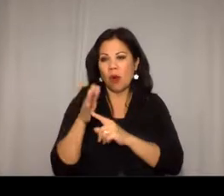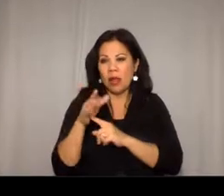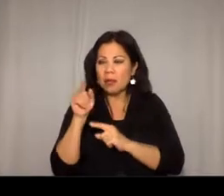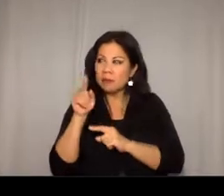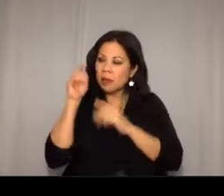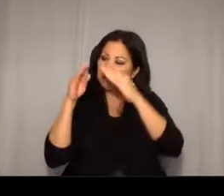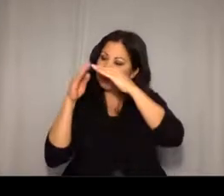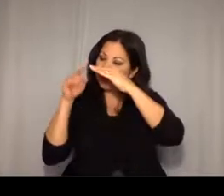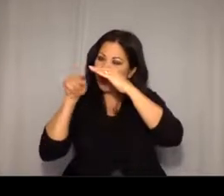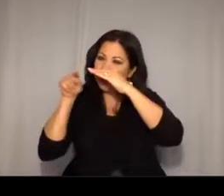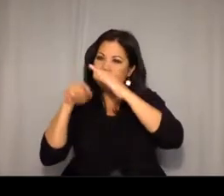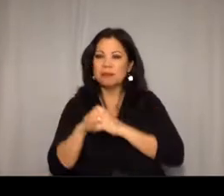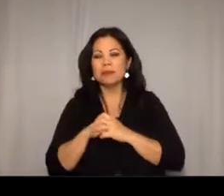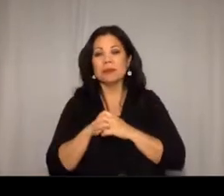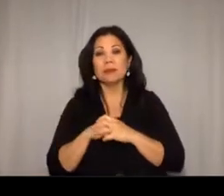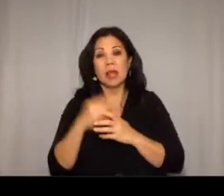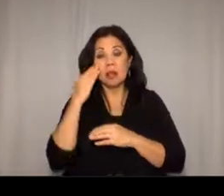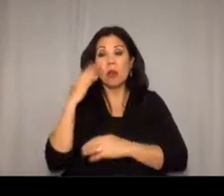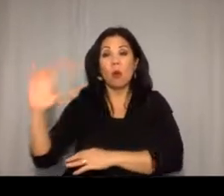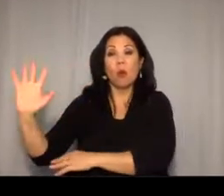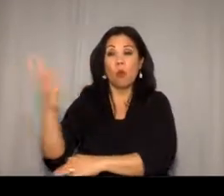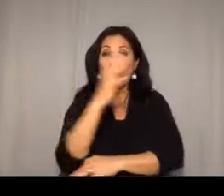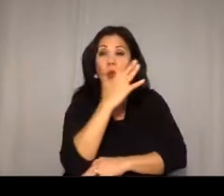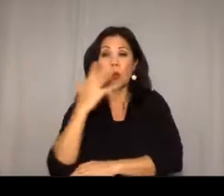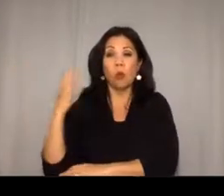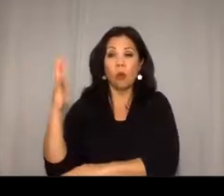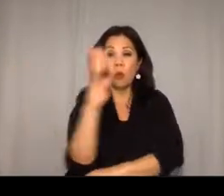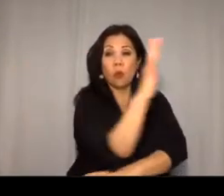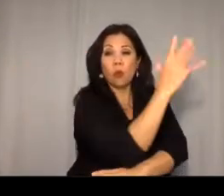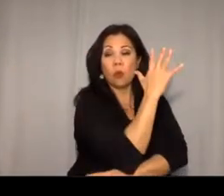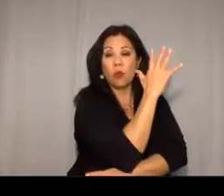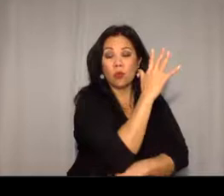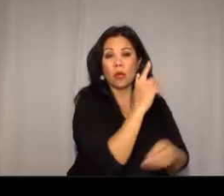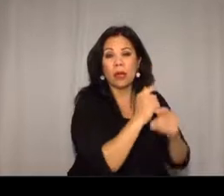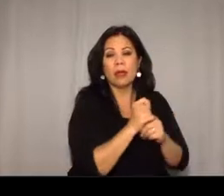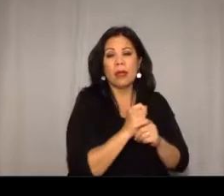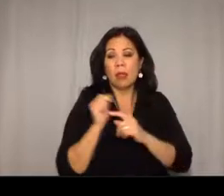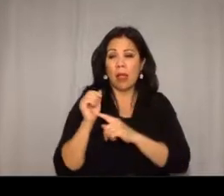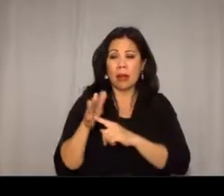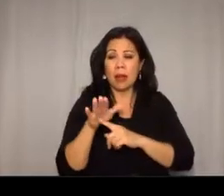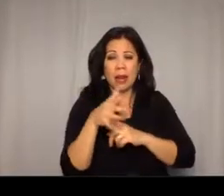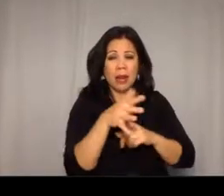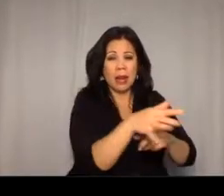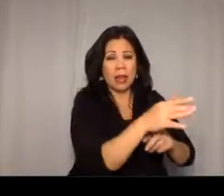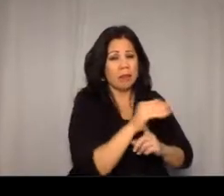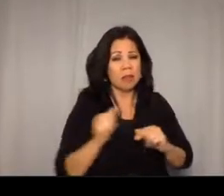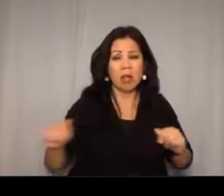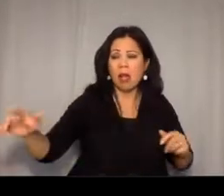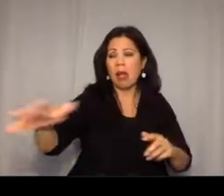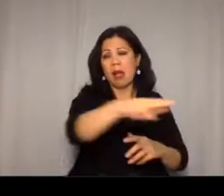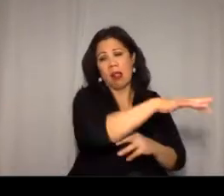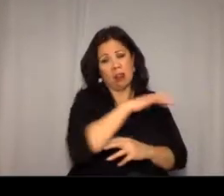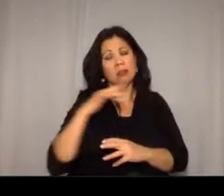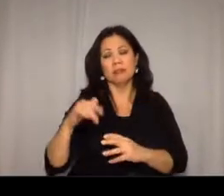corner. Because, you know, in the jungle, leaves are popping out of absolutely everywhere. So you want to put a bunch